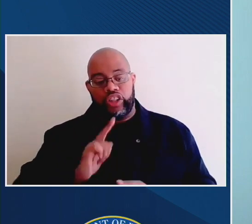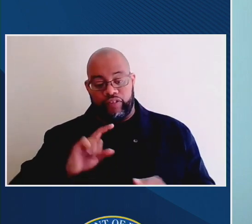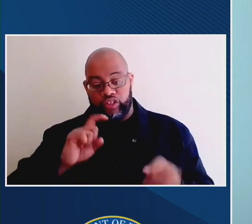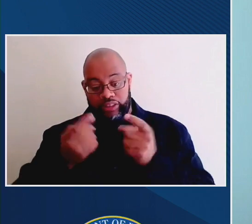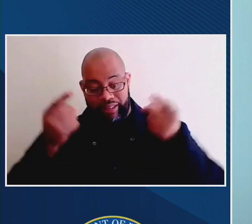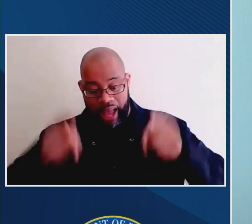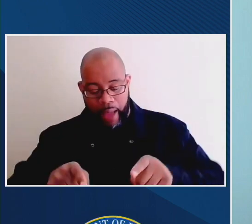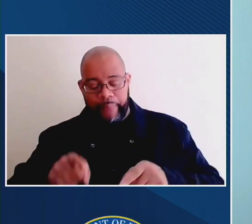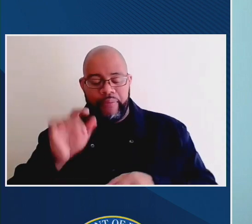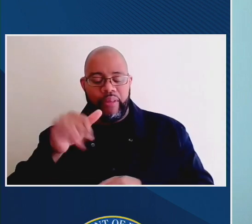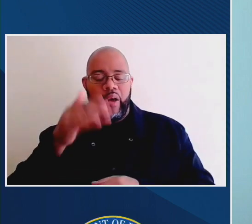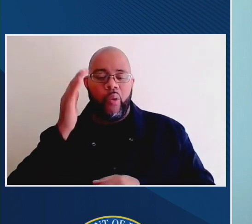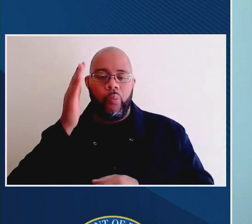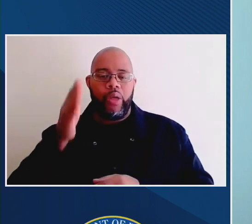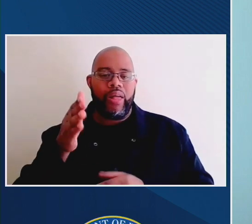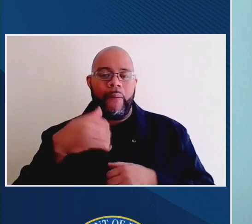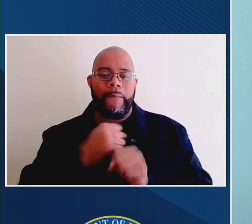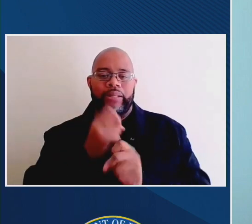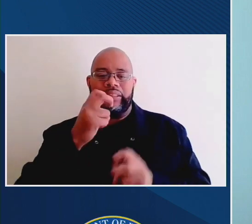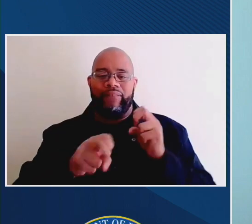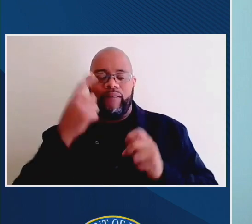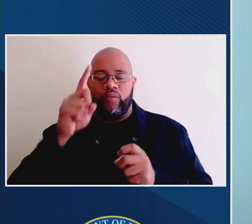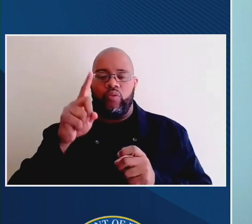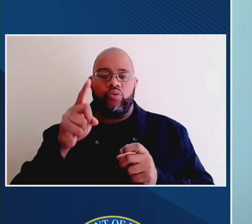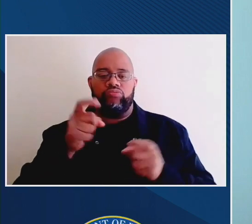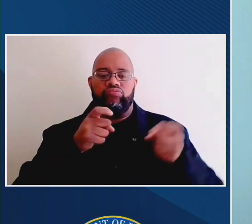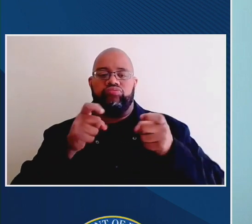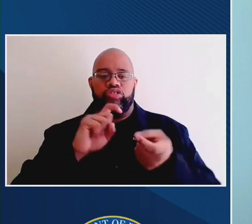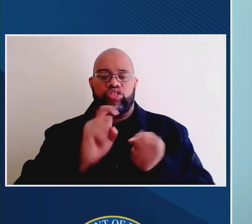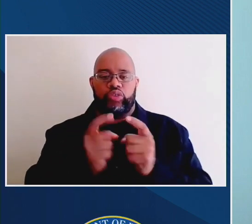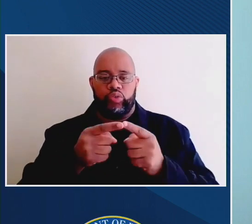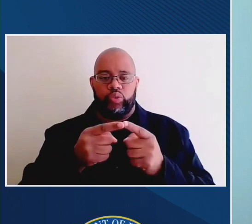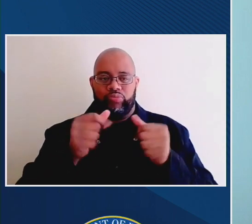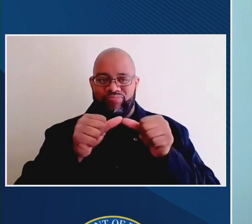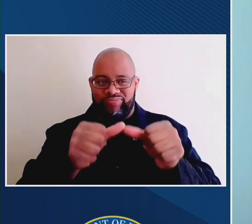to make it difficult for the regulatory changes to happen. So